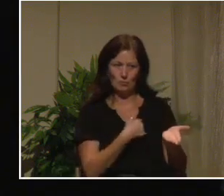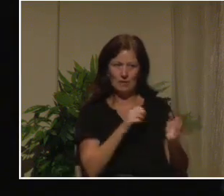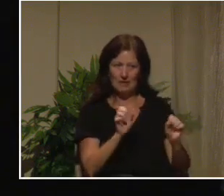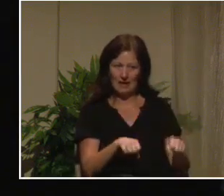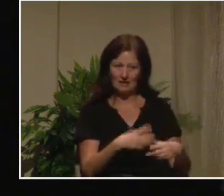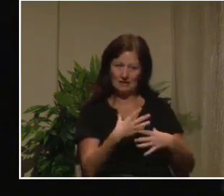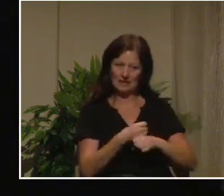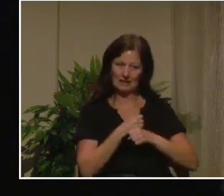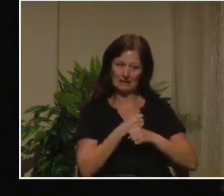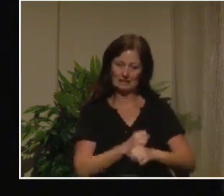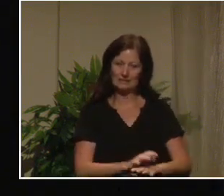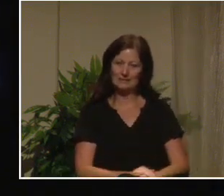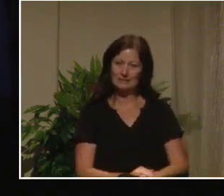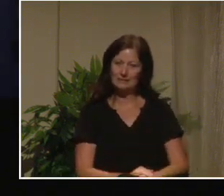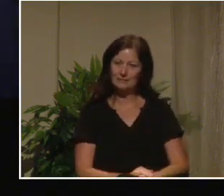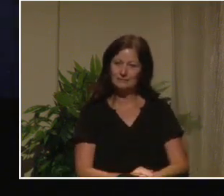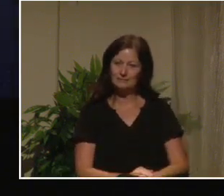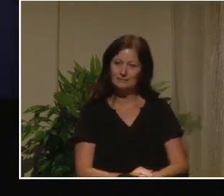reorientation of our heart.